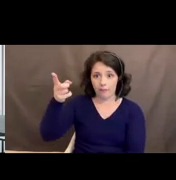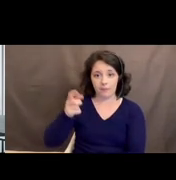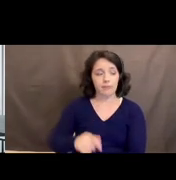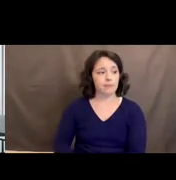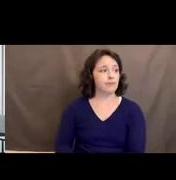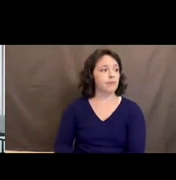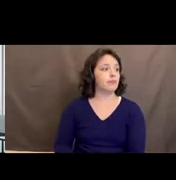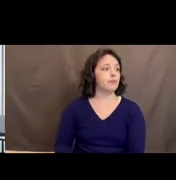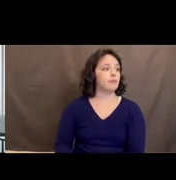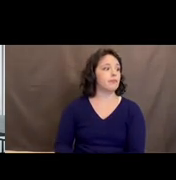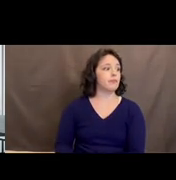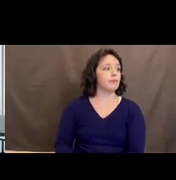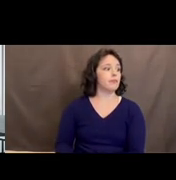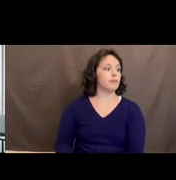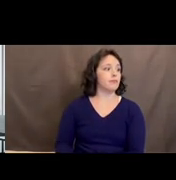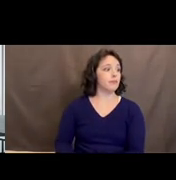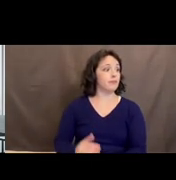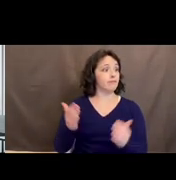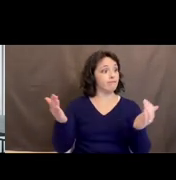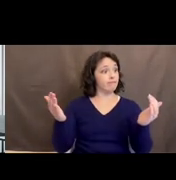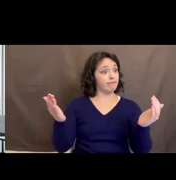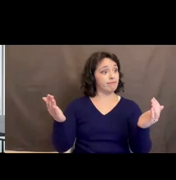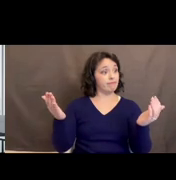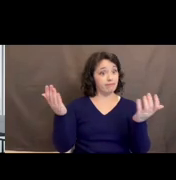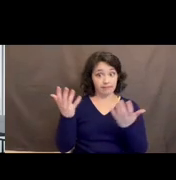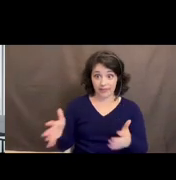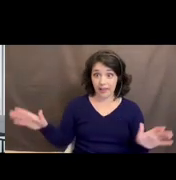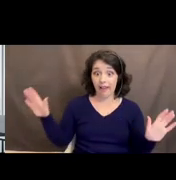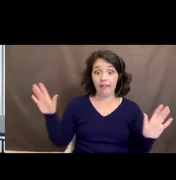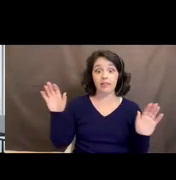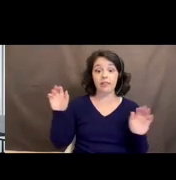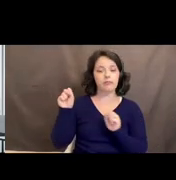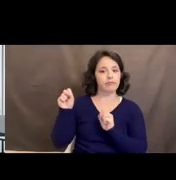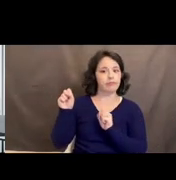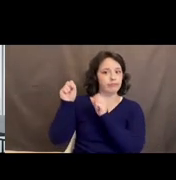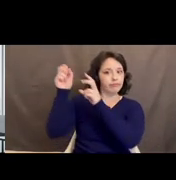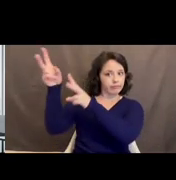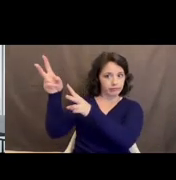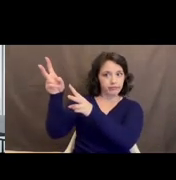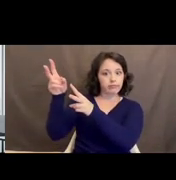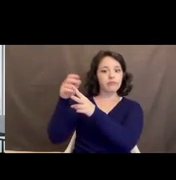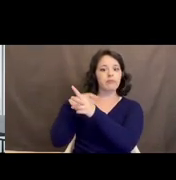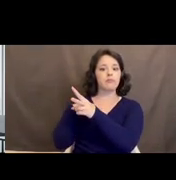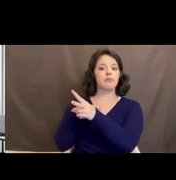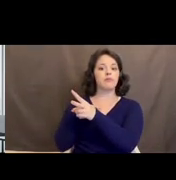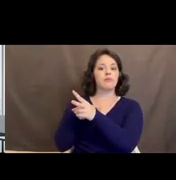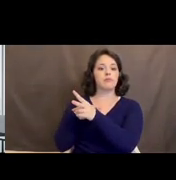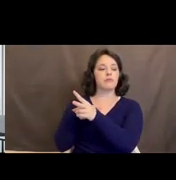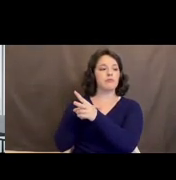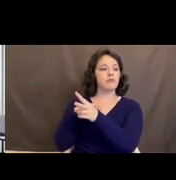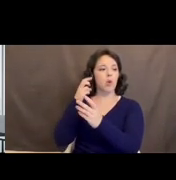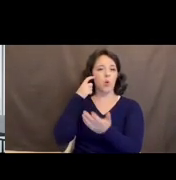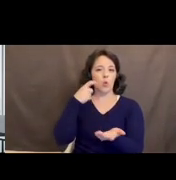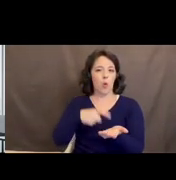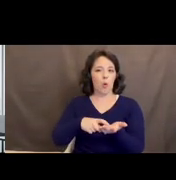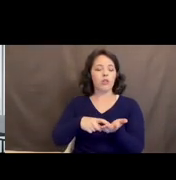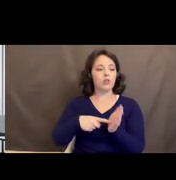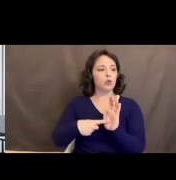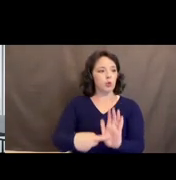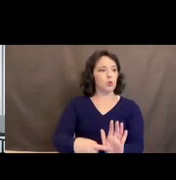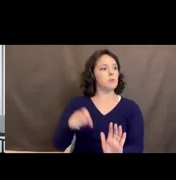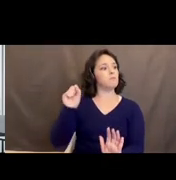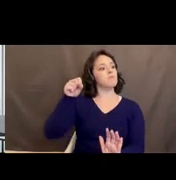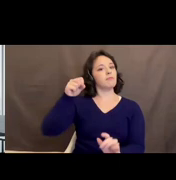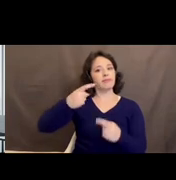So this is a great step here. So then go ahead and submit the entity information. So you can see below, it shows that that was